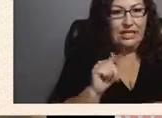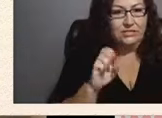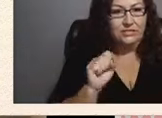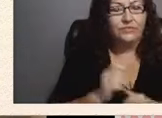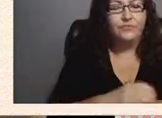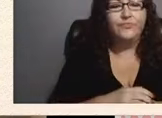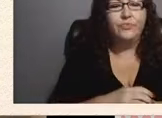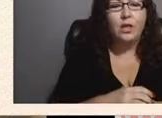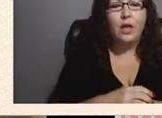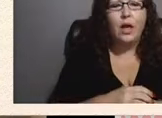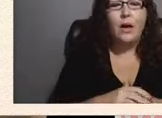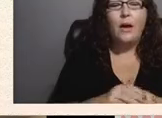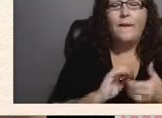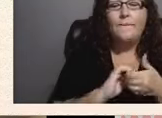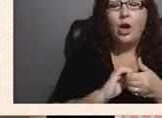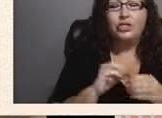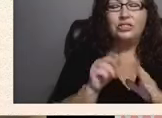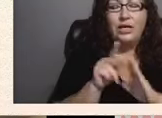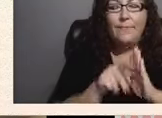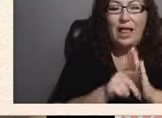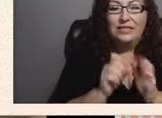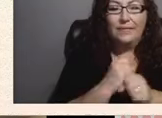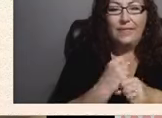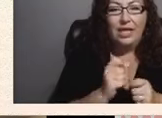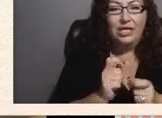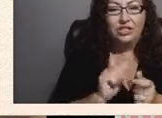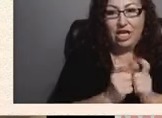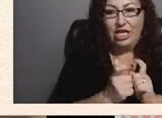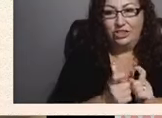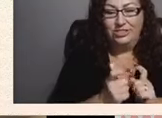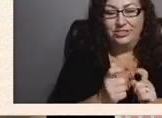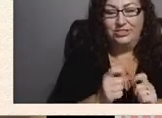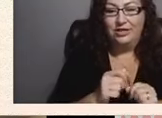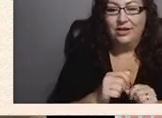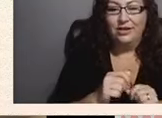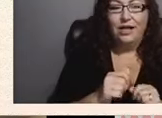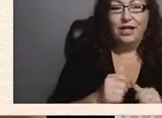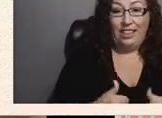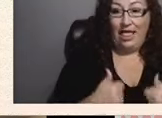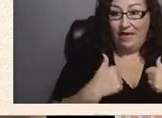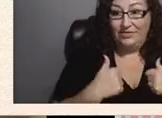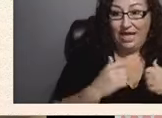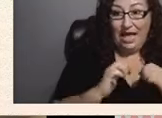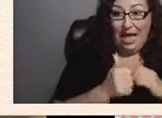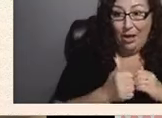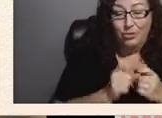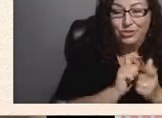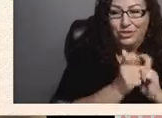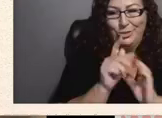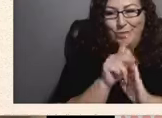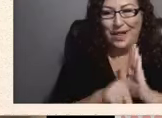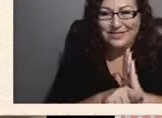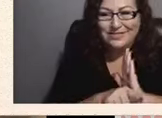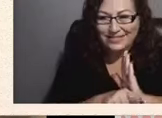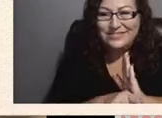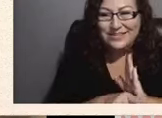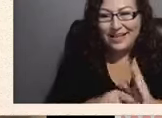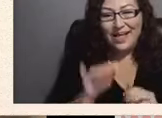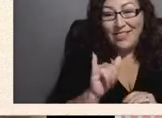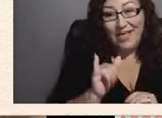in policymaking changes lives, right? It changes lives by changing policies. That's how this kind of